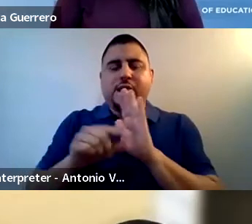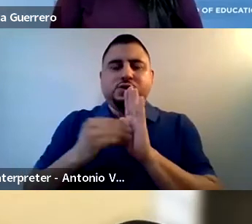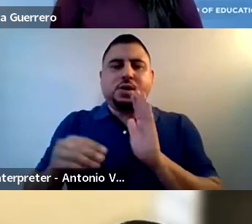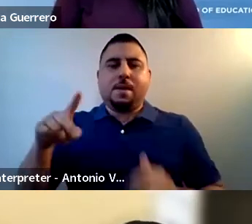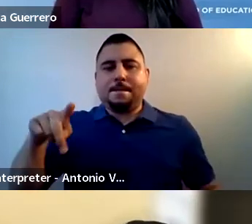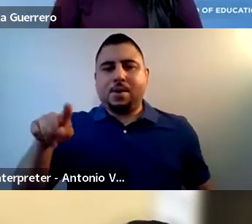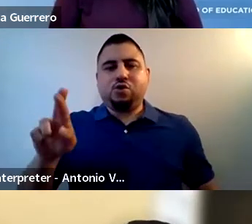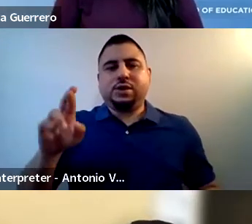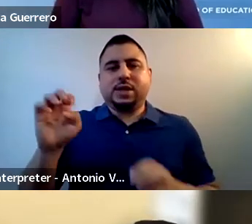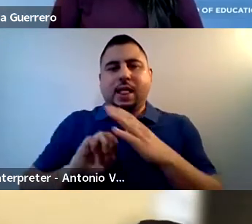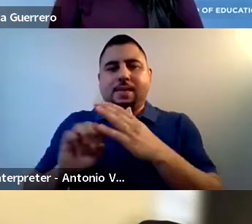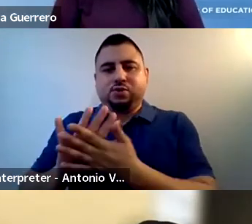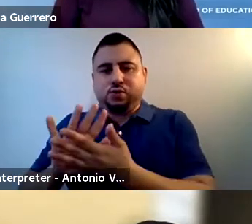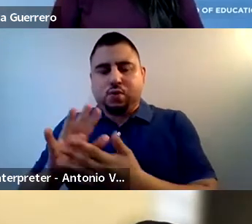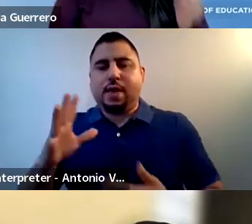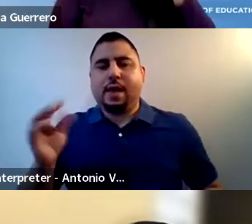School. And